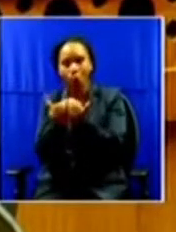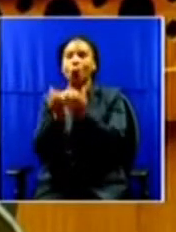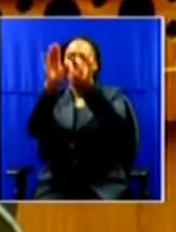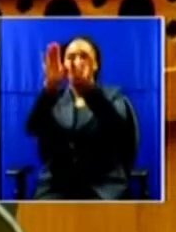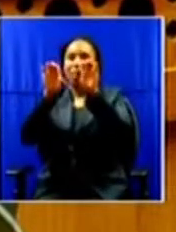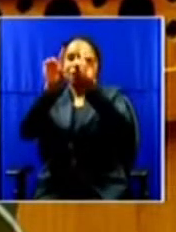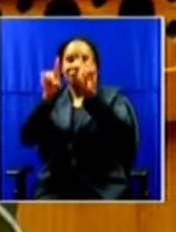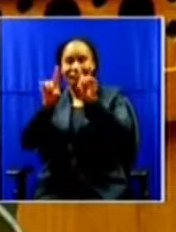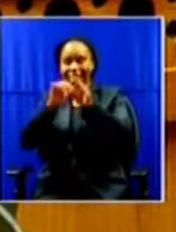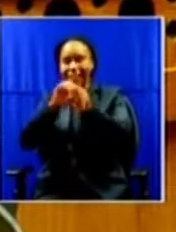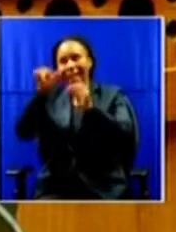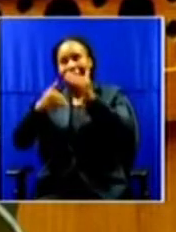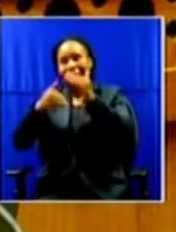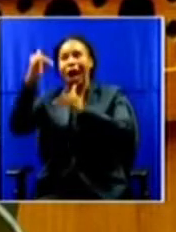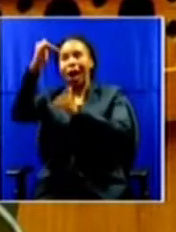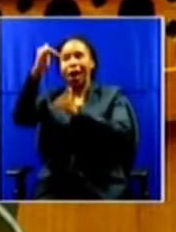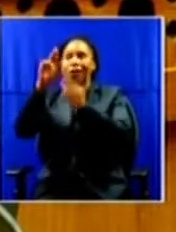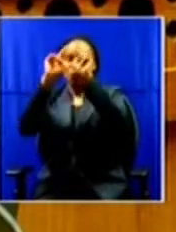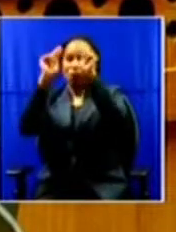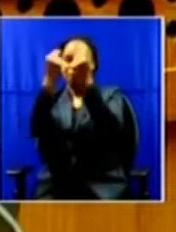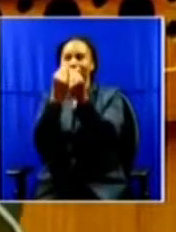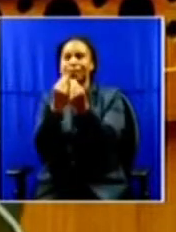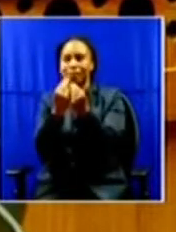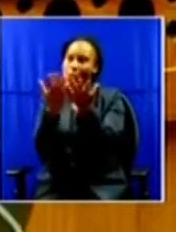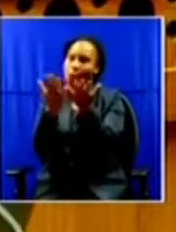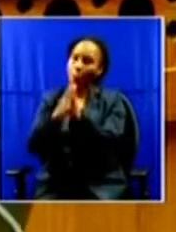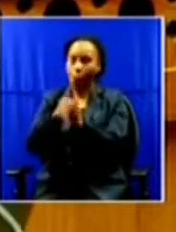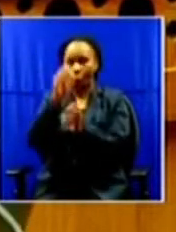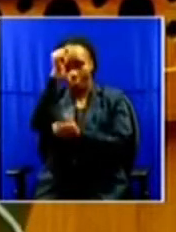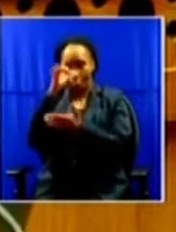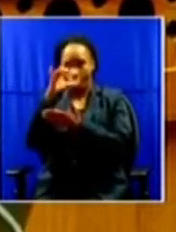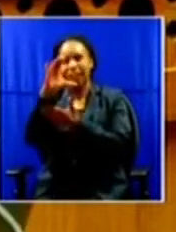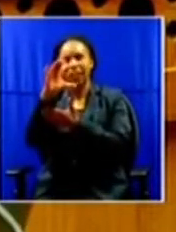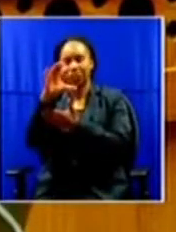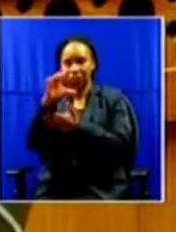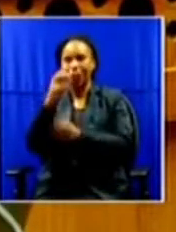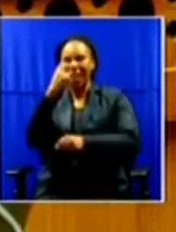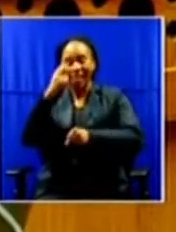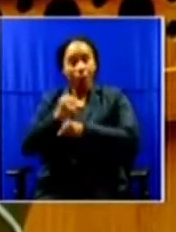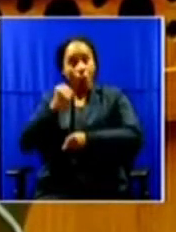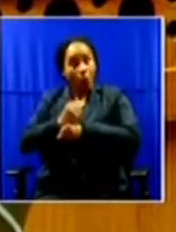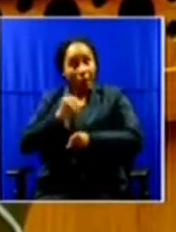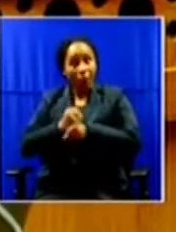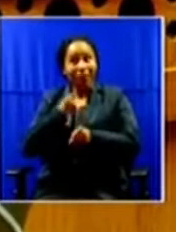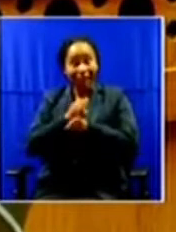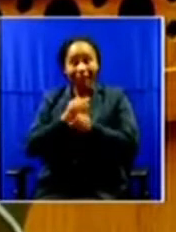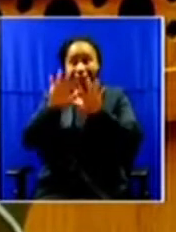to talk about of the recovery plan is the